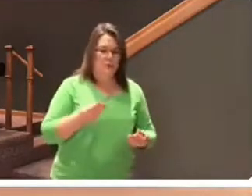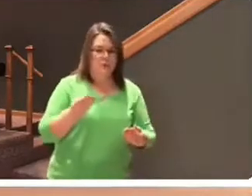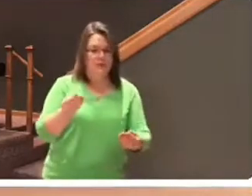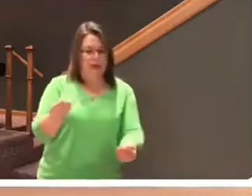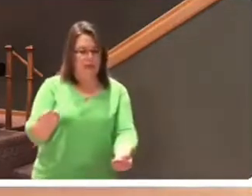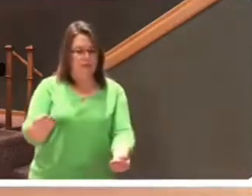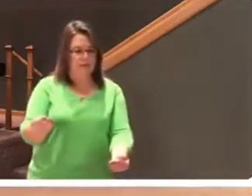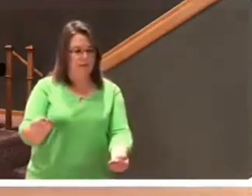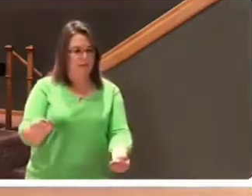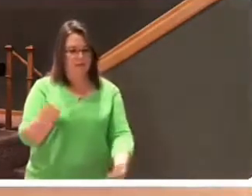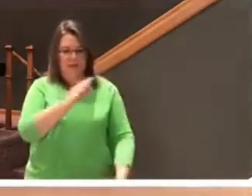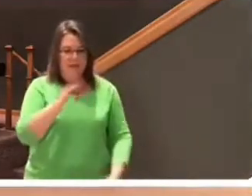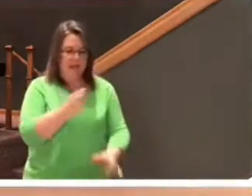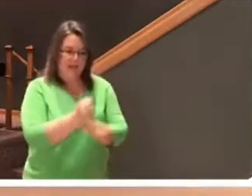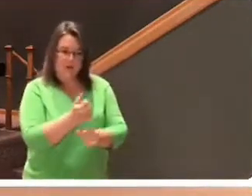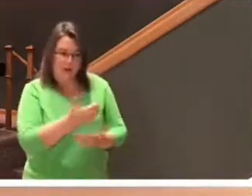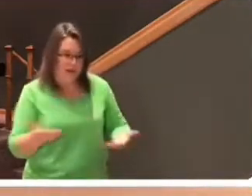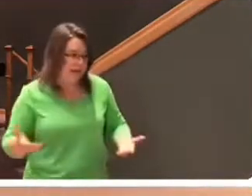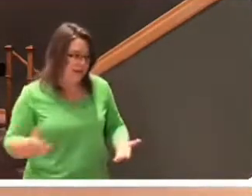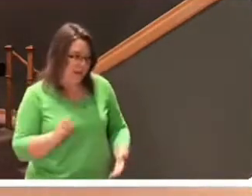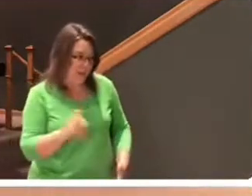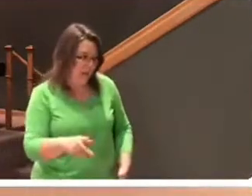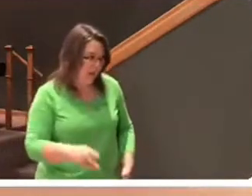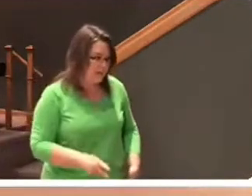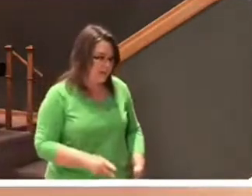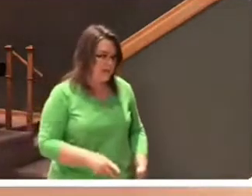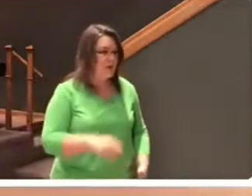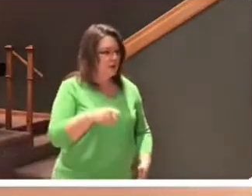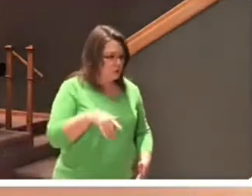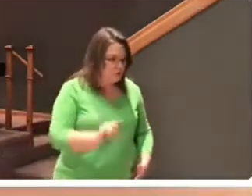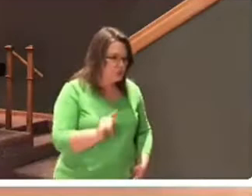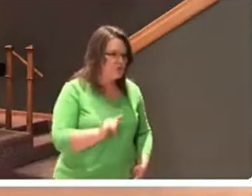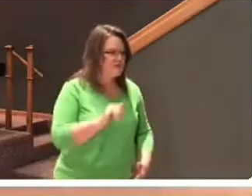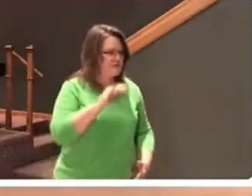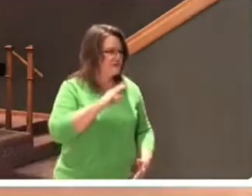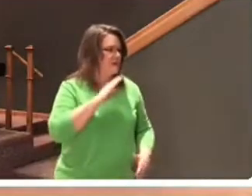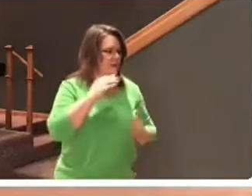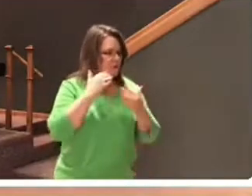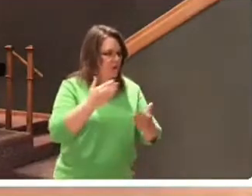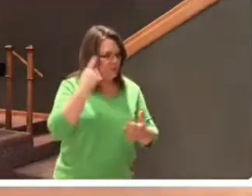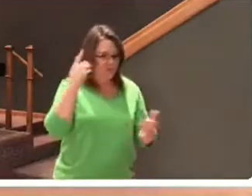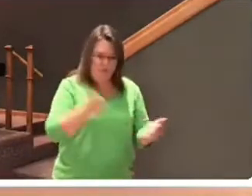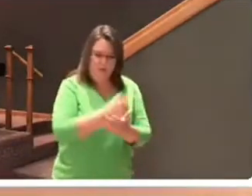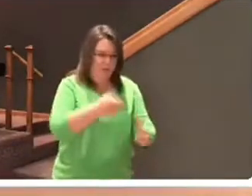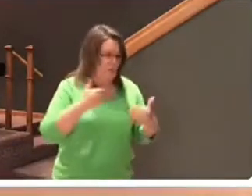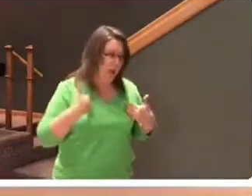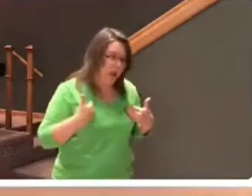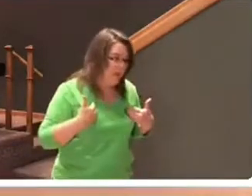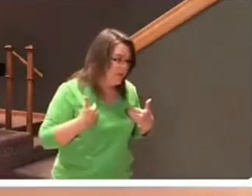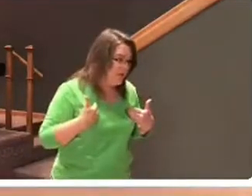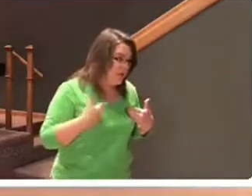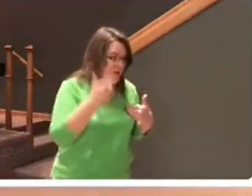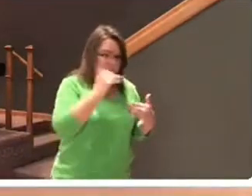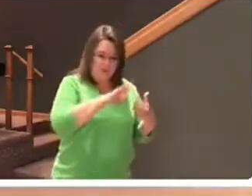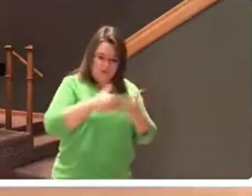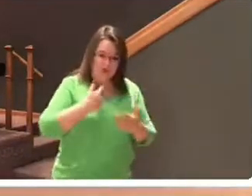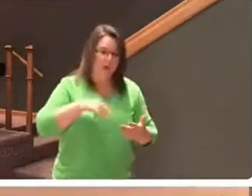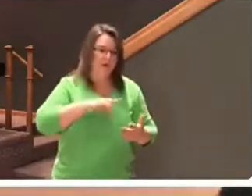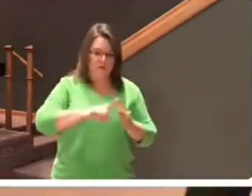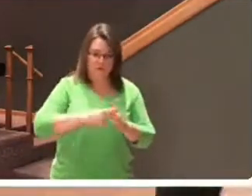gave and never got anything back, you should still be grateful for everything you have. Because all of